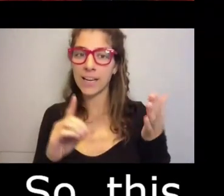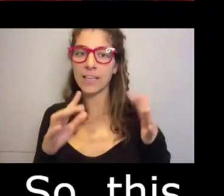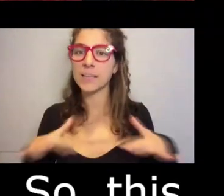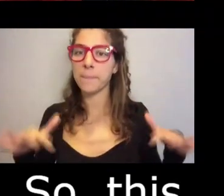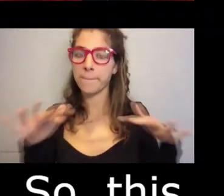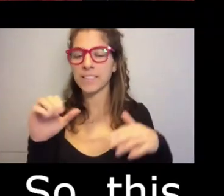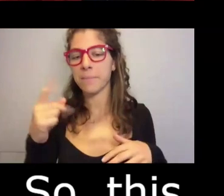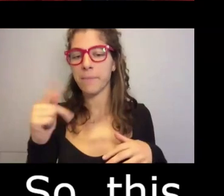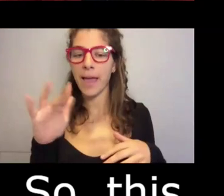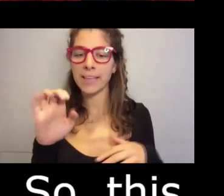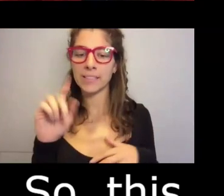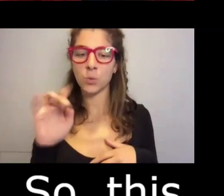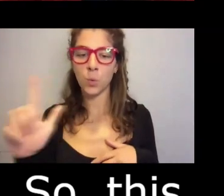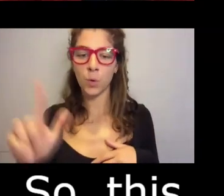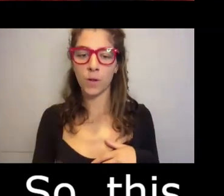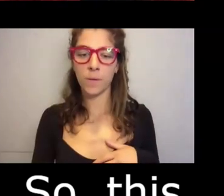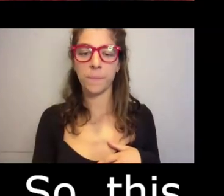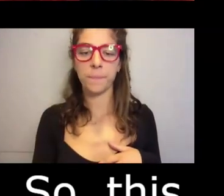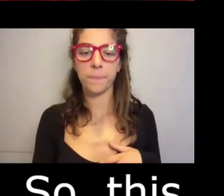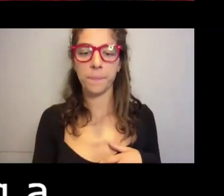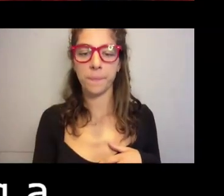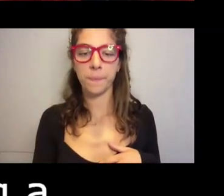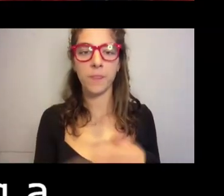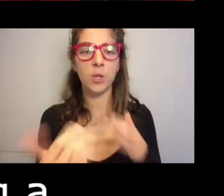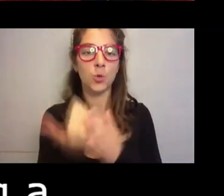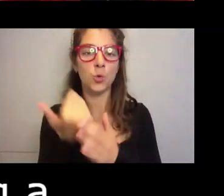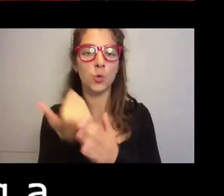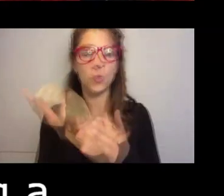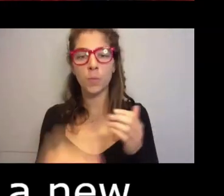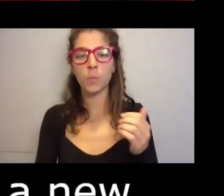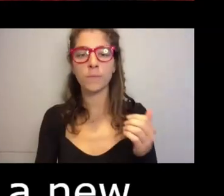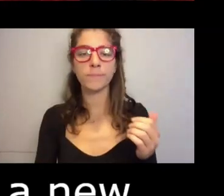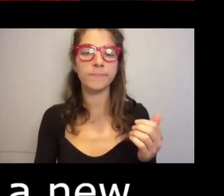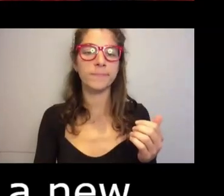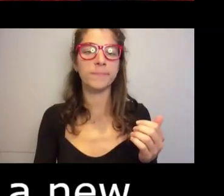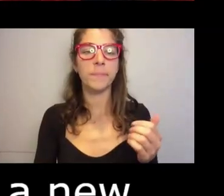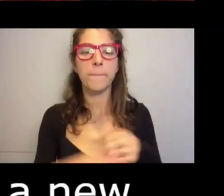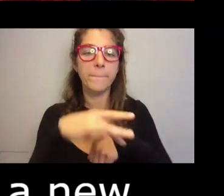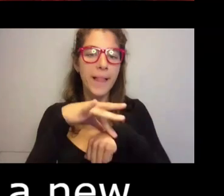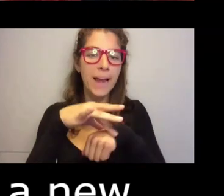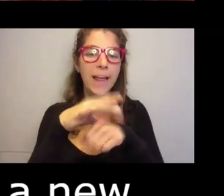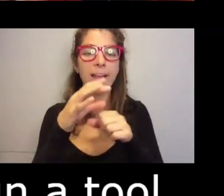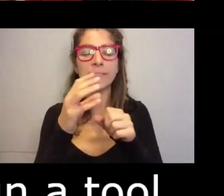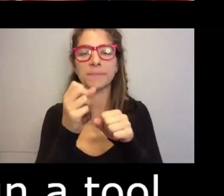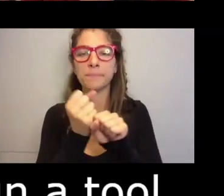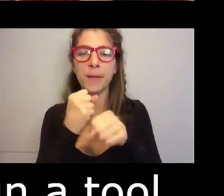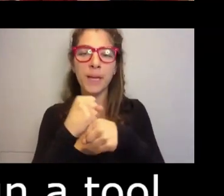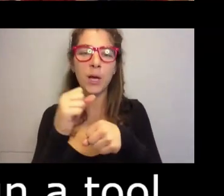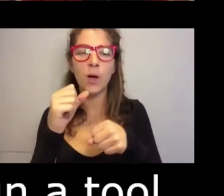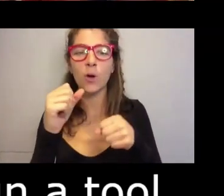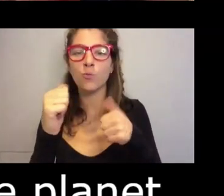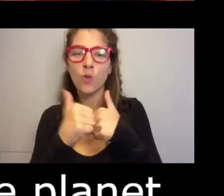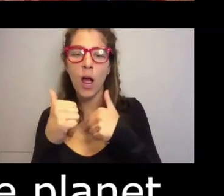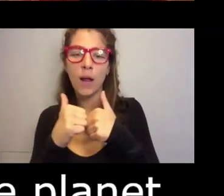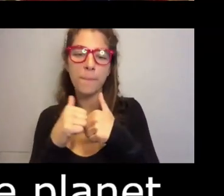space tool. So you are on a new planet. You need to design a tool to pick up a rock from the planet and put it in the